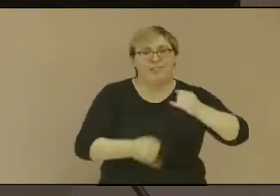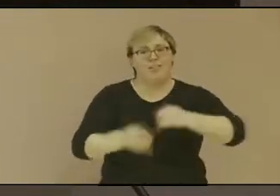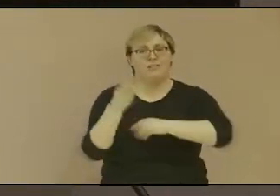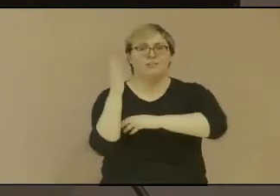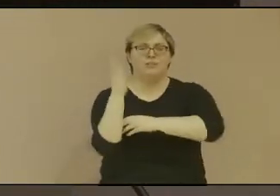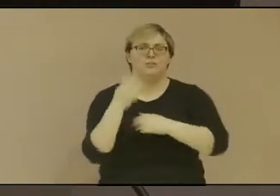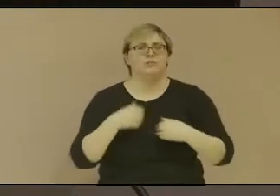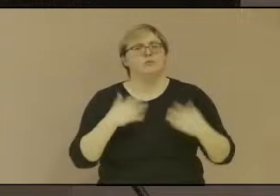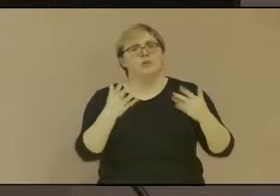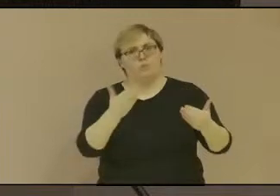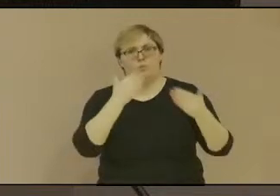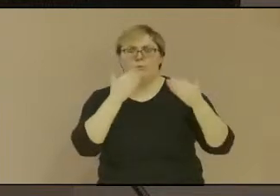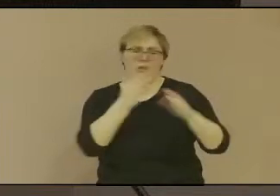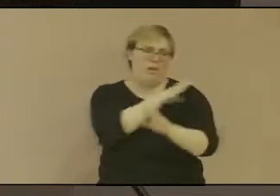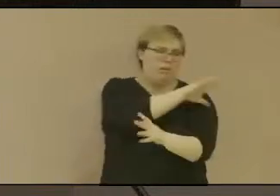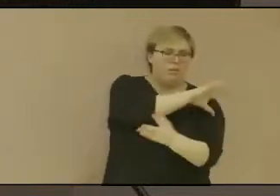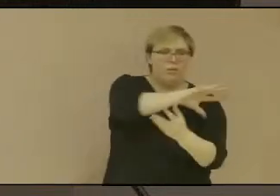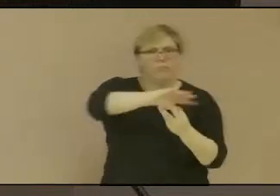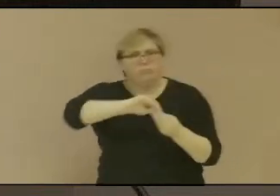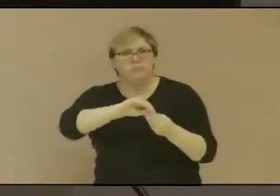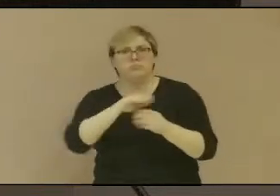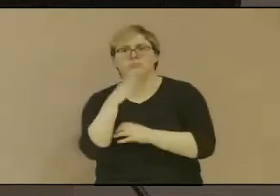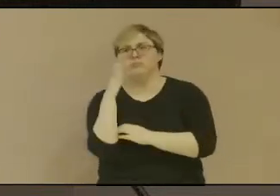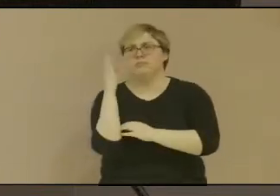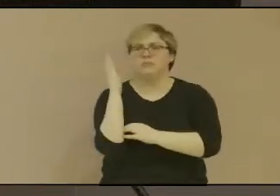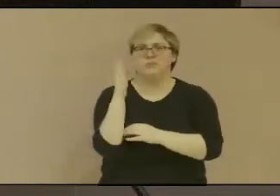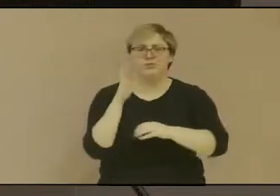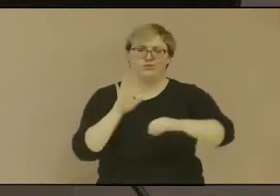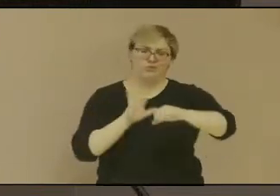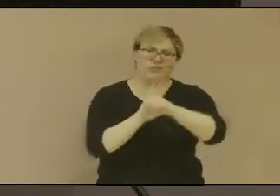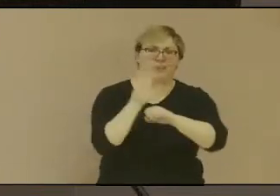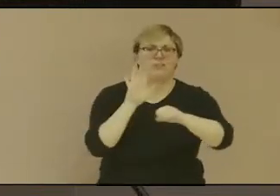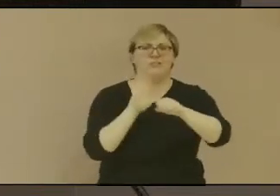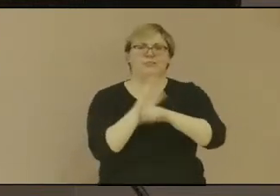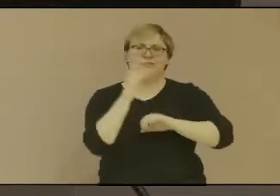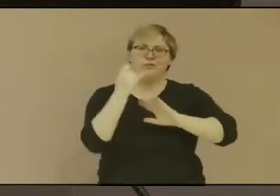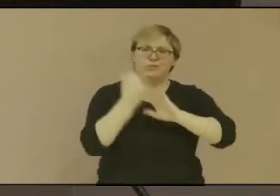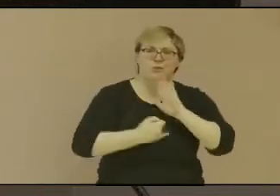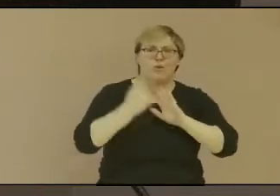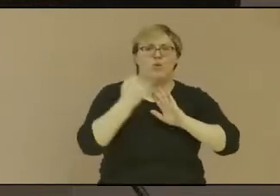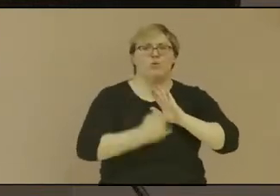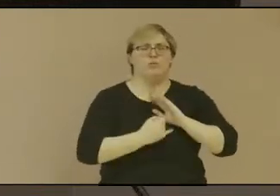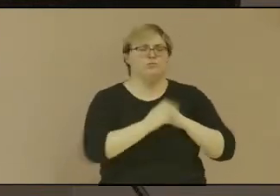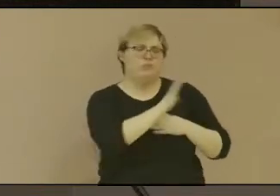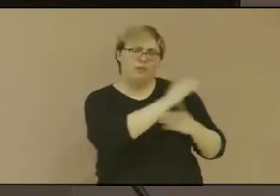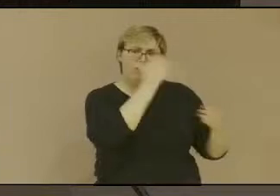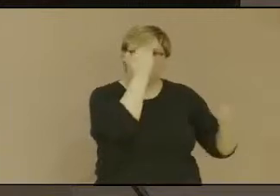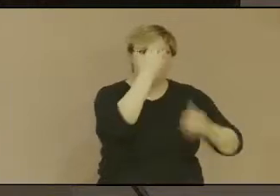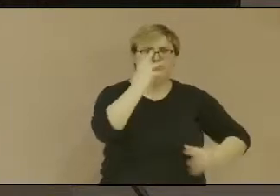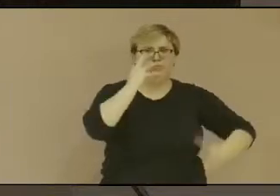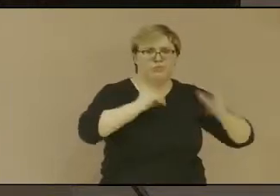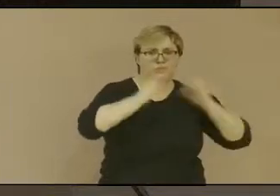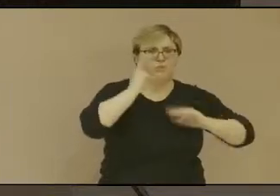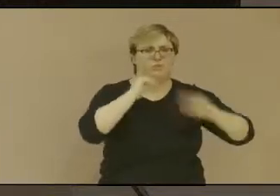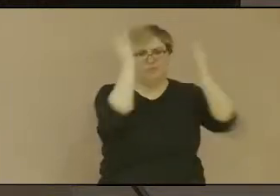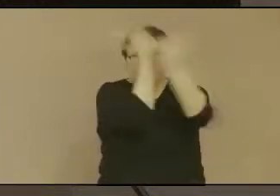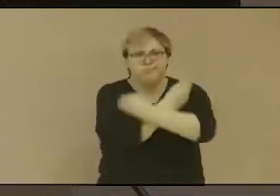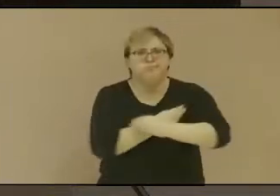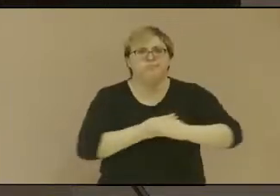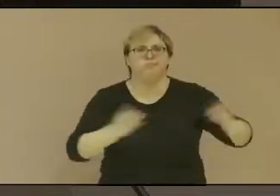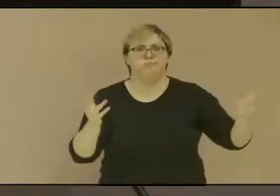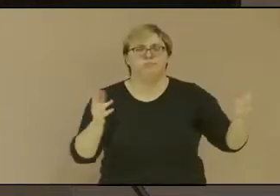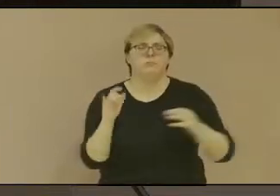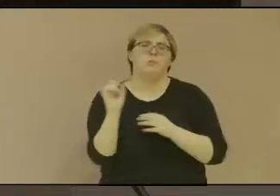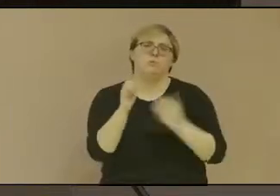speakers and our artists, our activists who have shared their knowledge and experiences. I also want to thank each of you who have